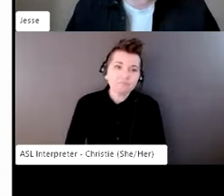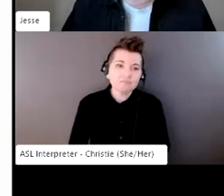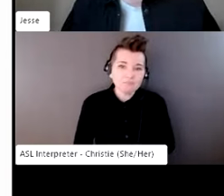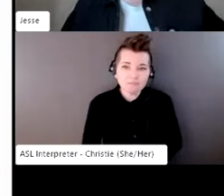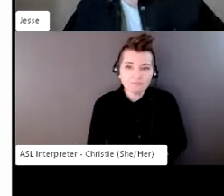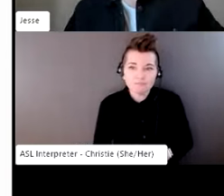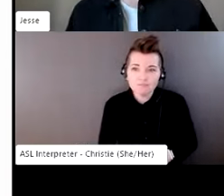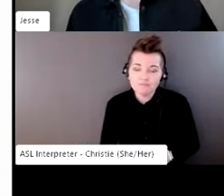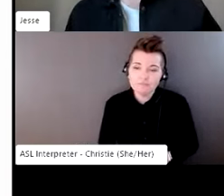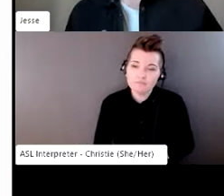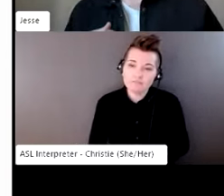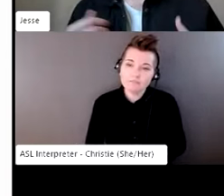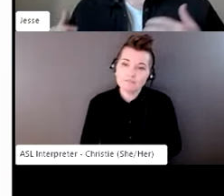information